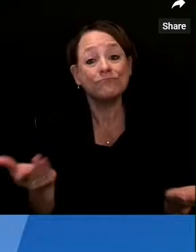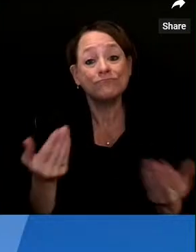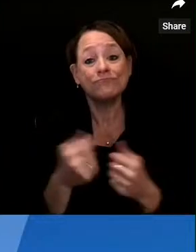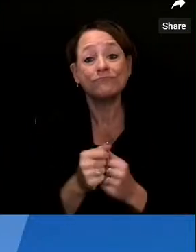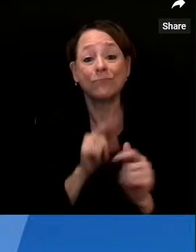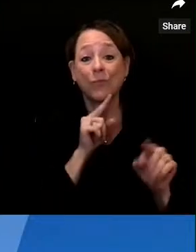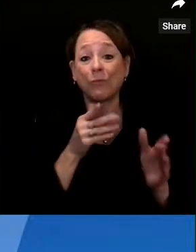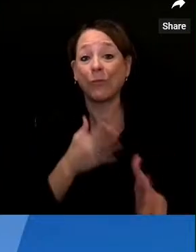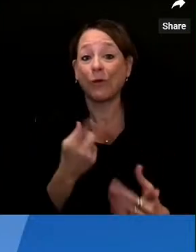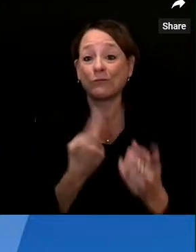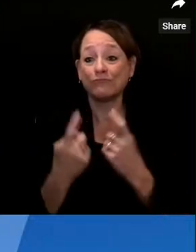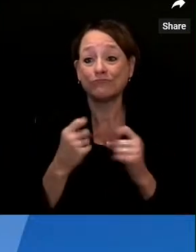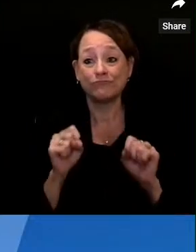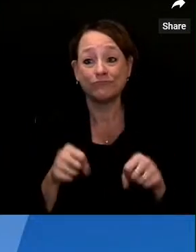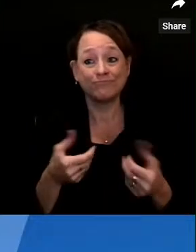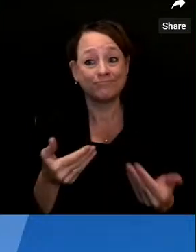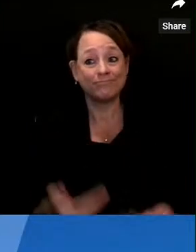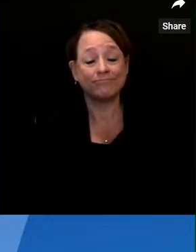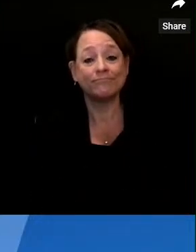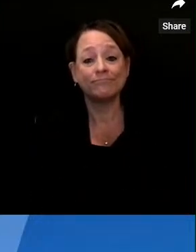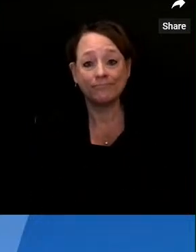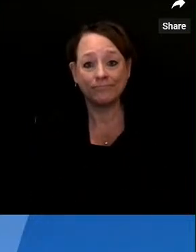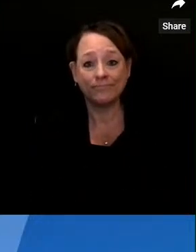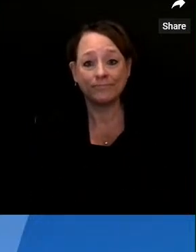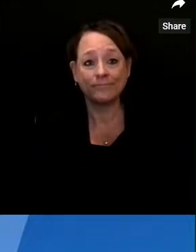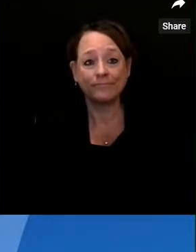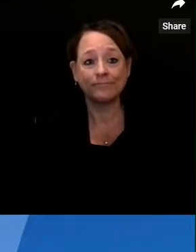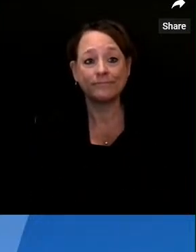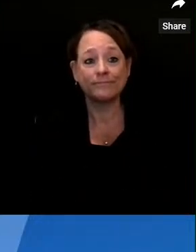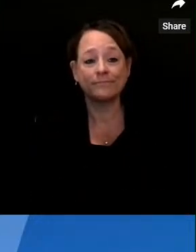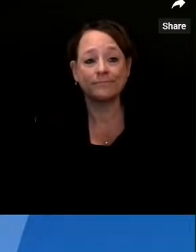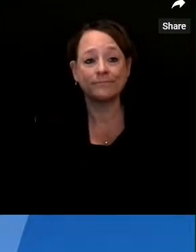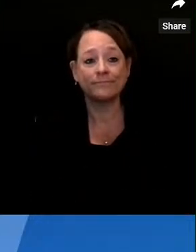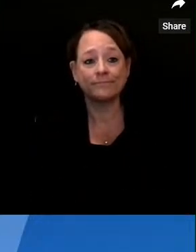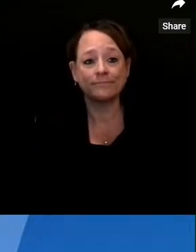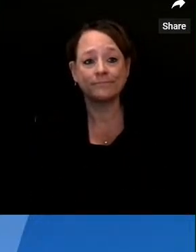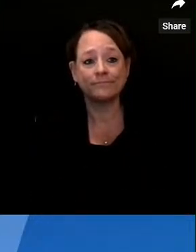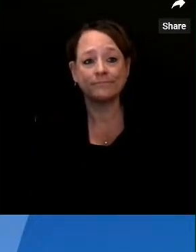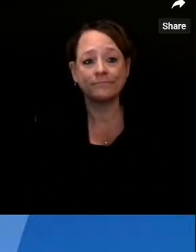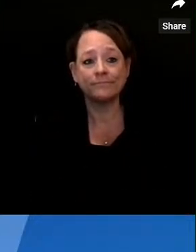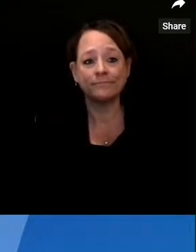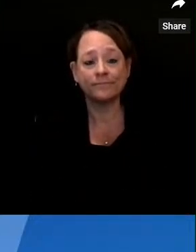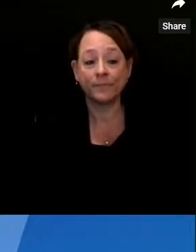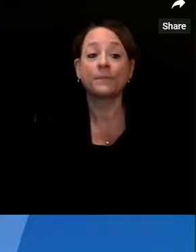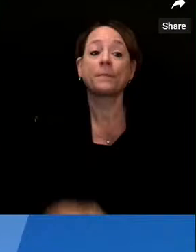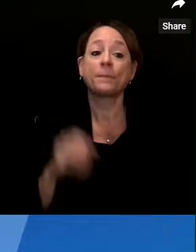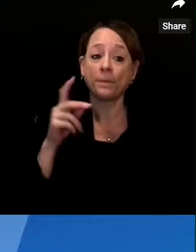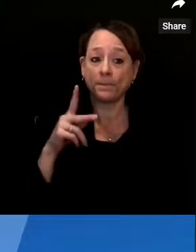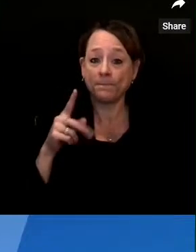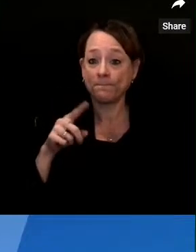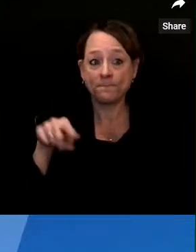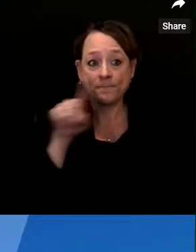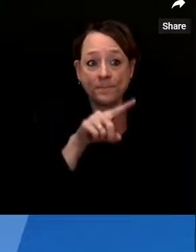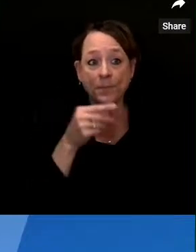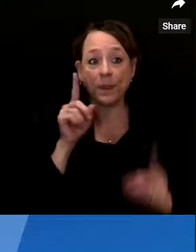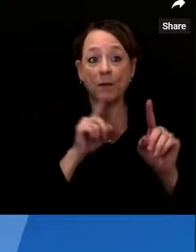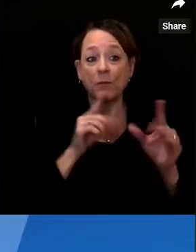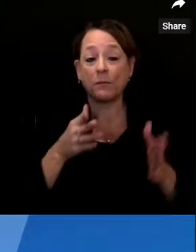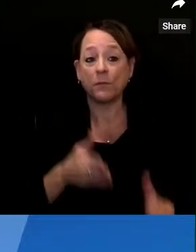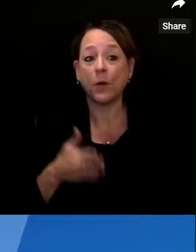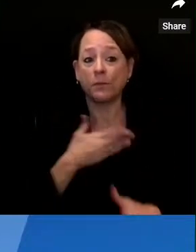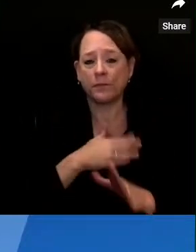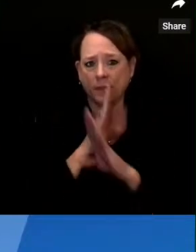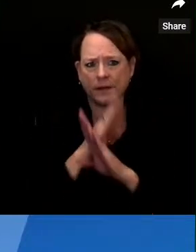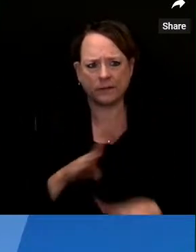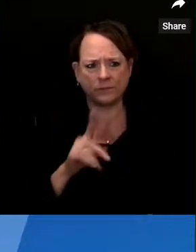you. And a reminder to maintain audio quality, please keep your phones on mute until it is time to ask your question. If you're able to do so,